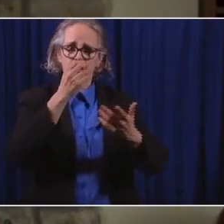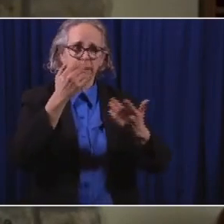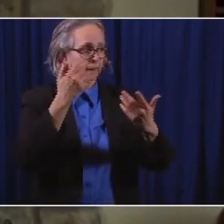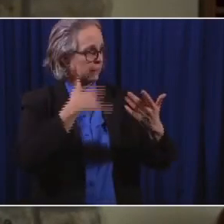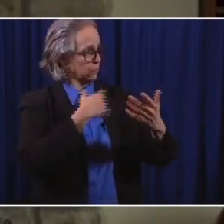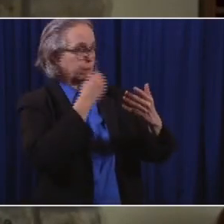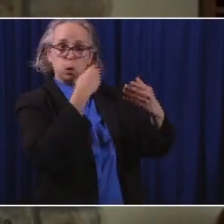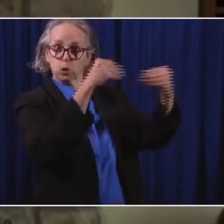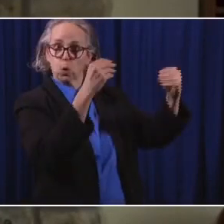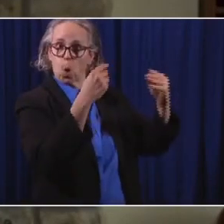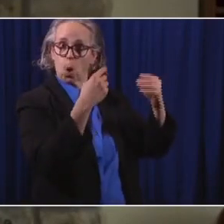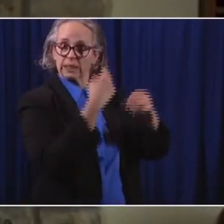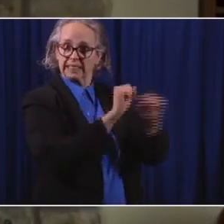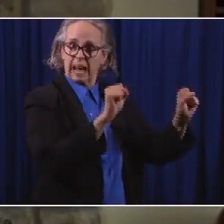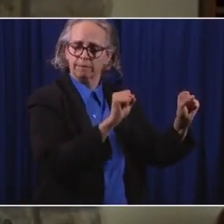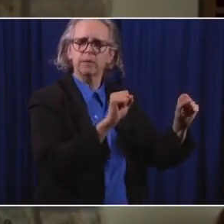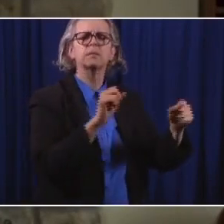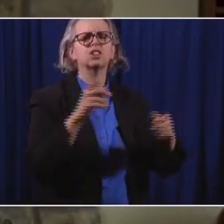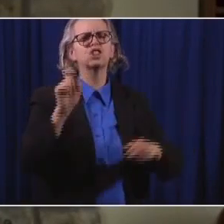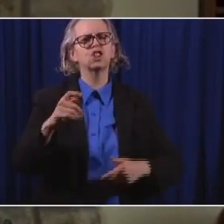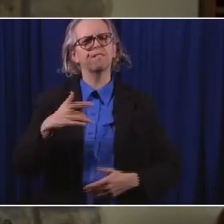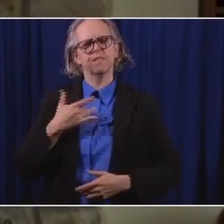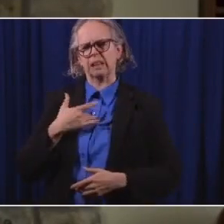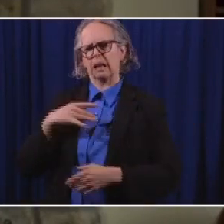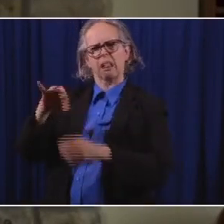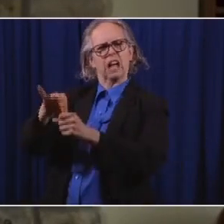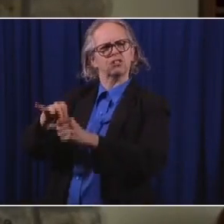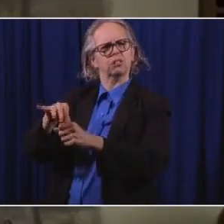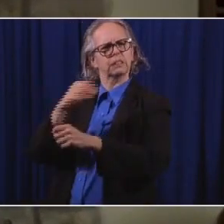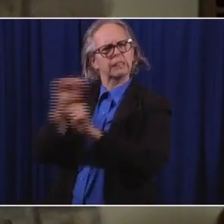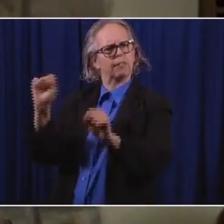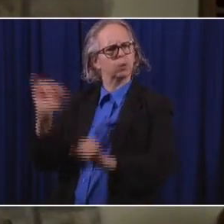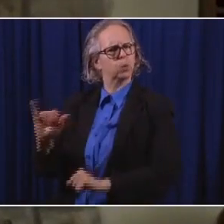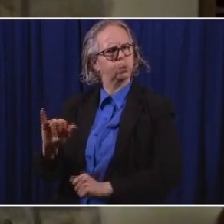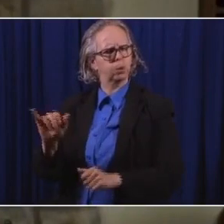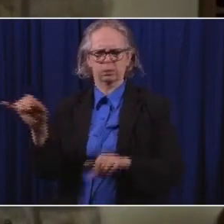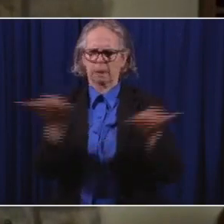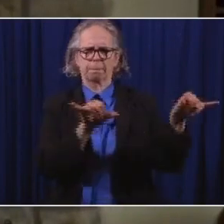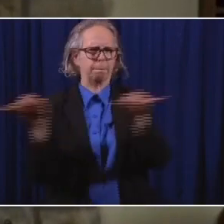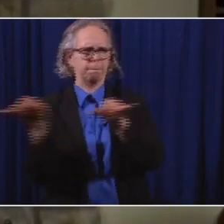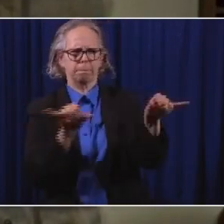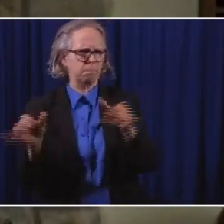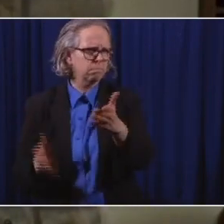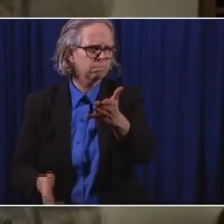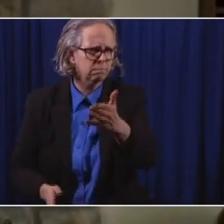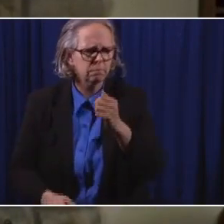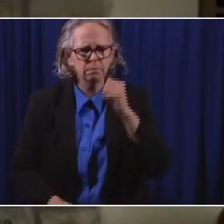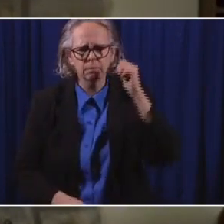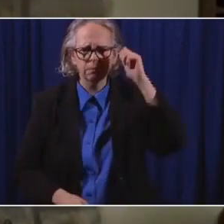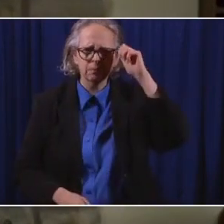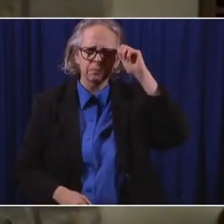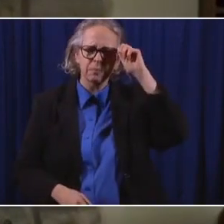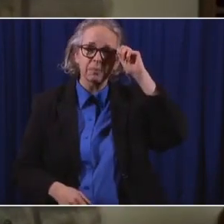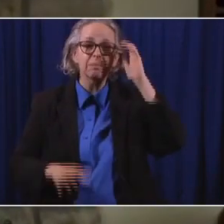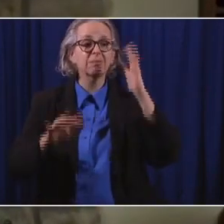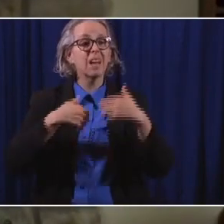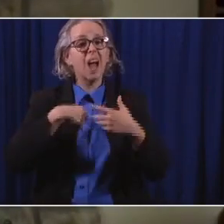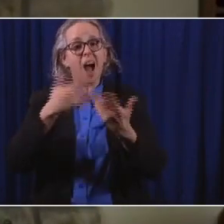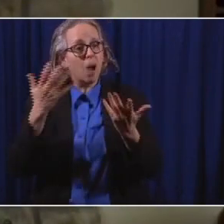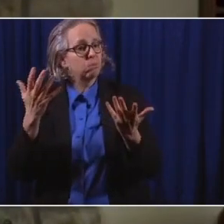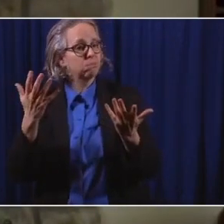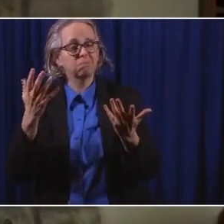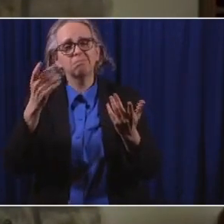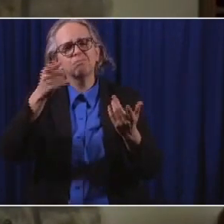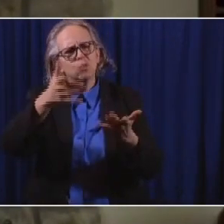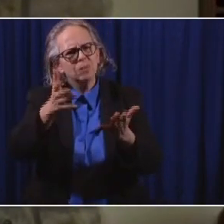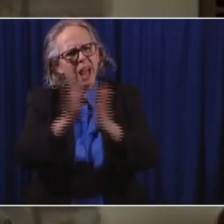I would do is try to determine, what is the time of day that the least